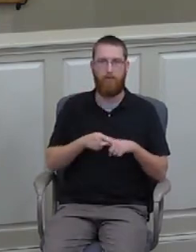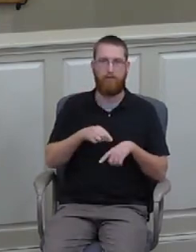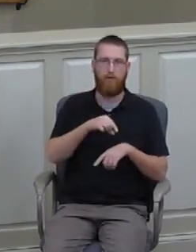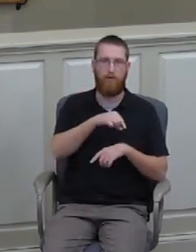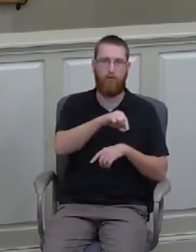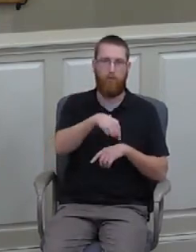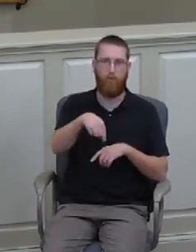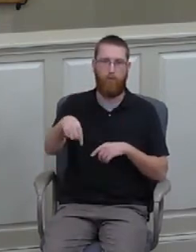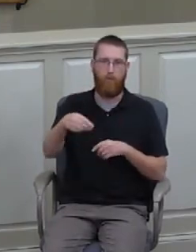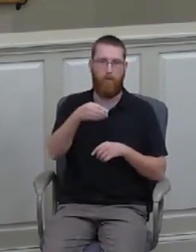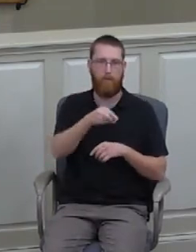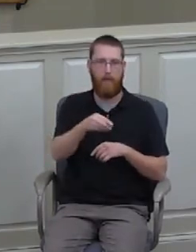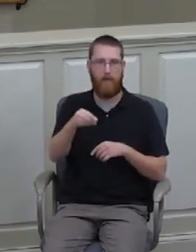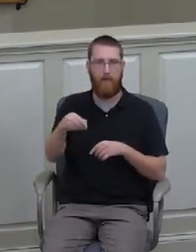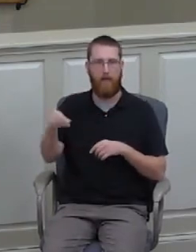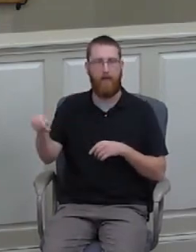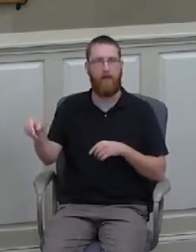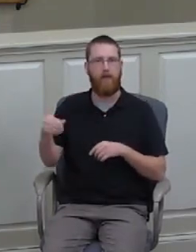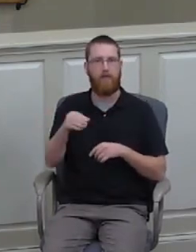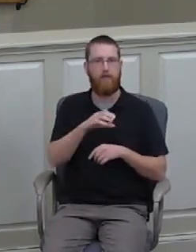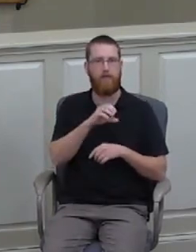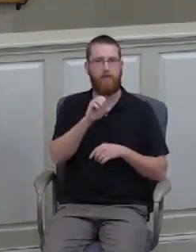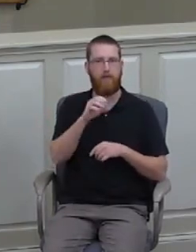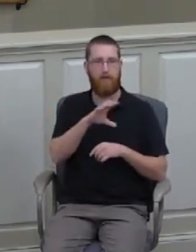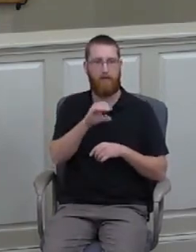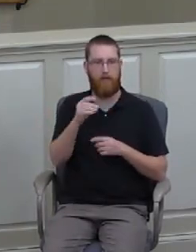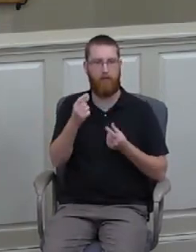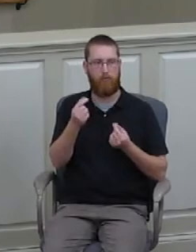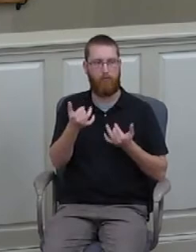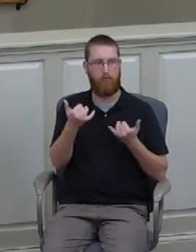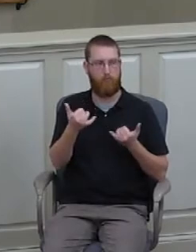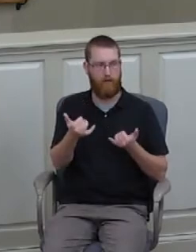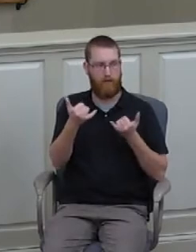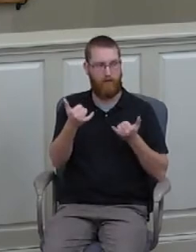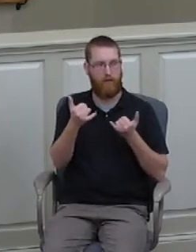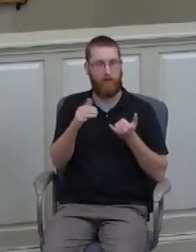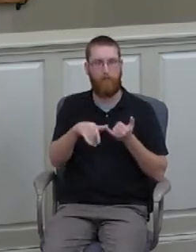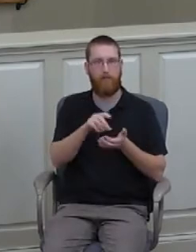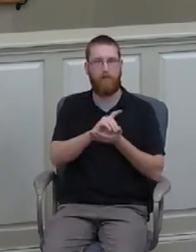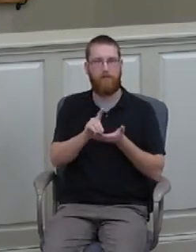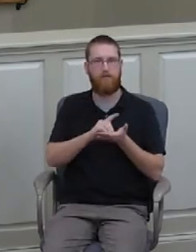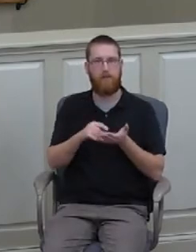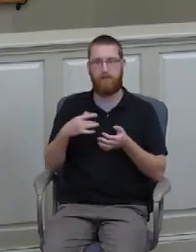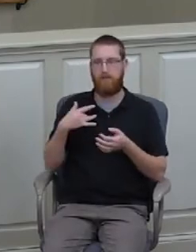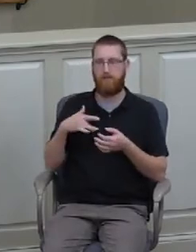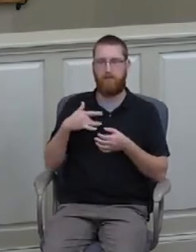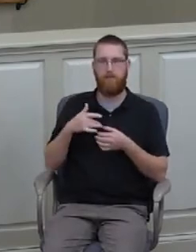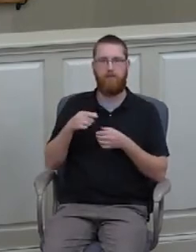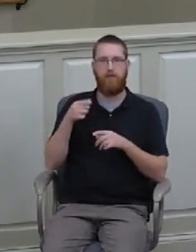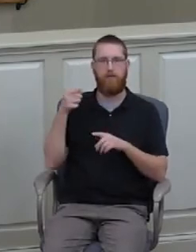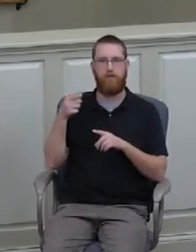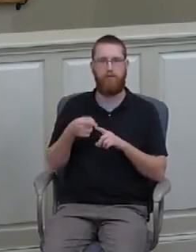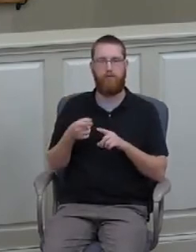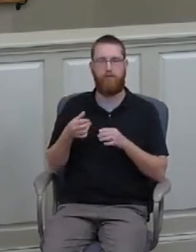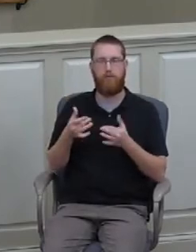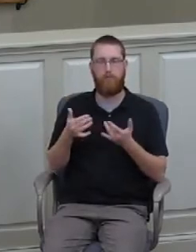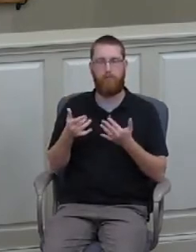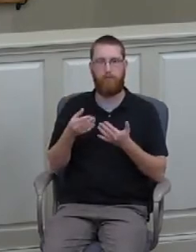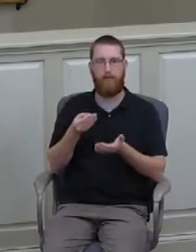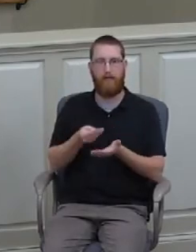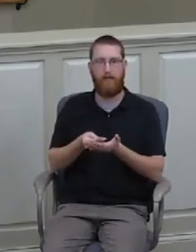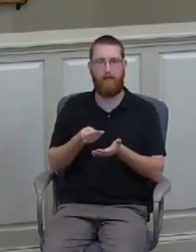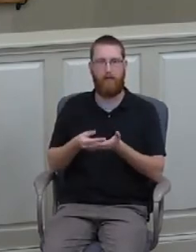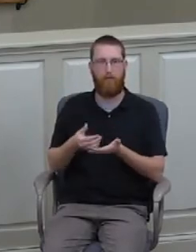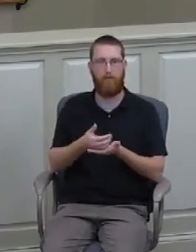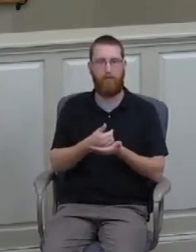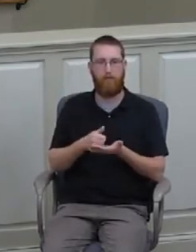sum, of those sums, as the county does now. That was done with the design to be sensitive to the income stream